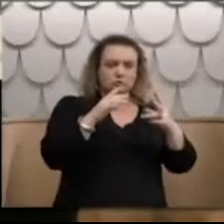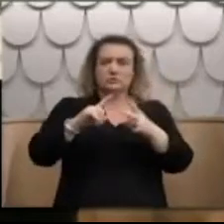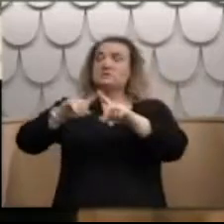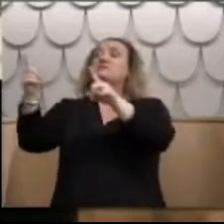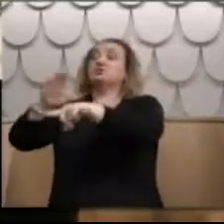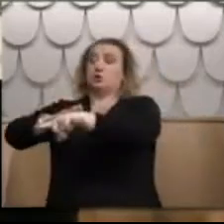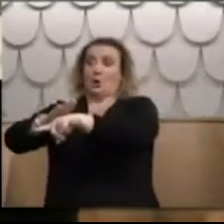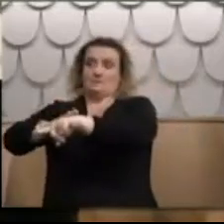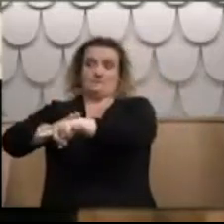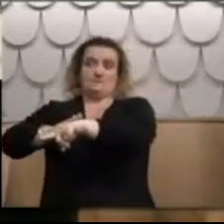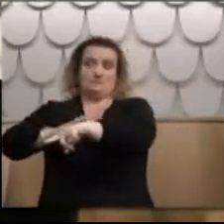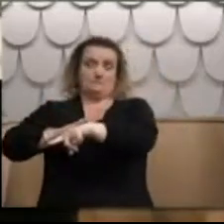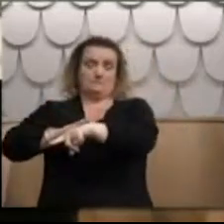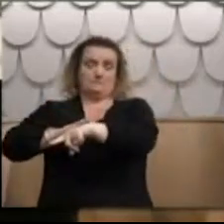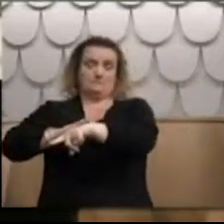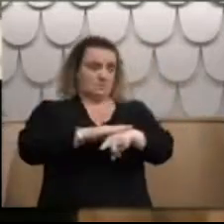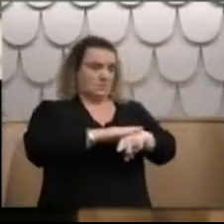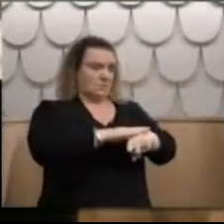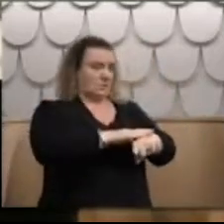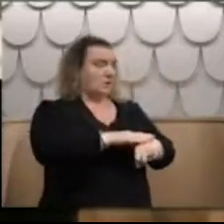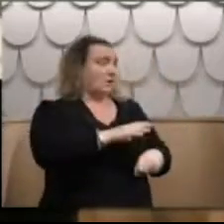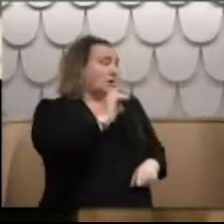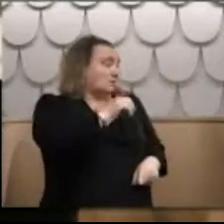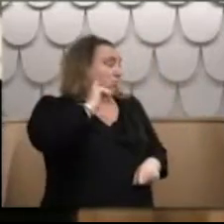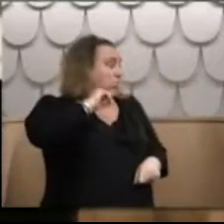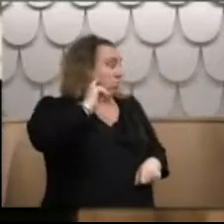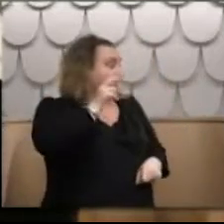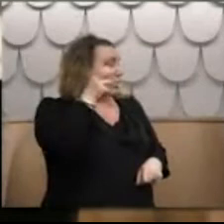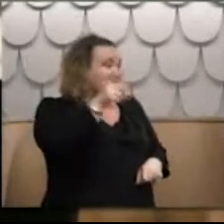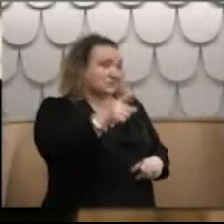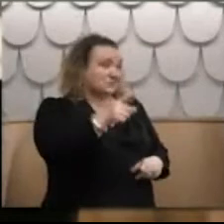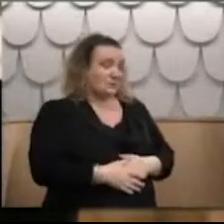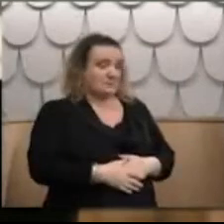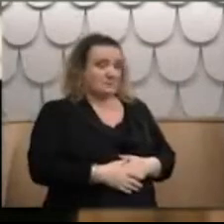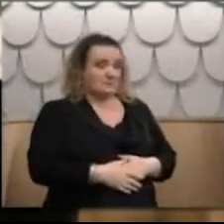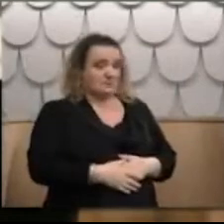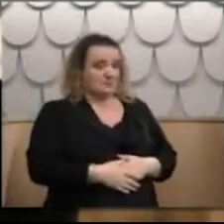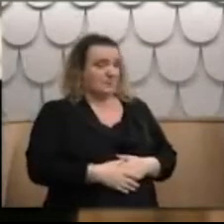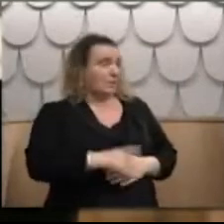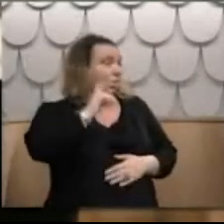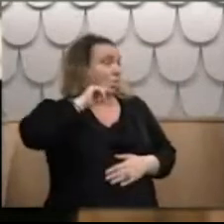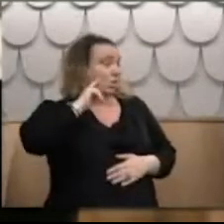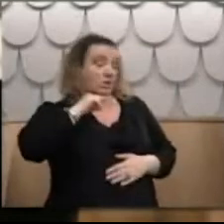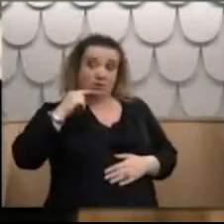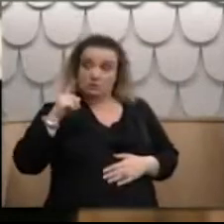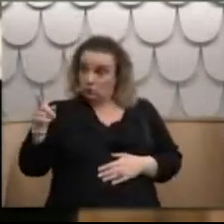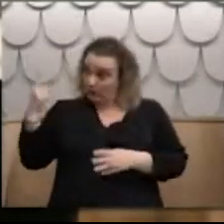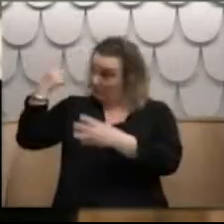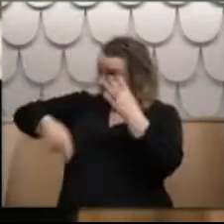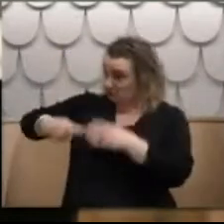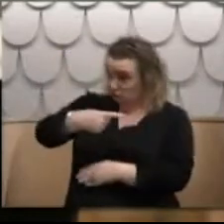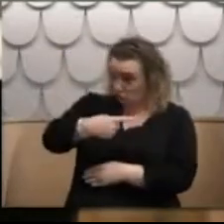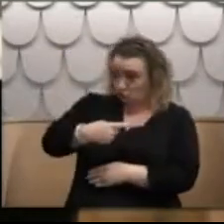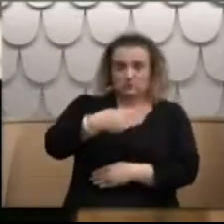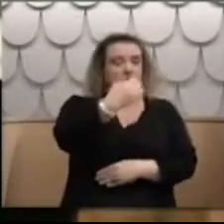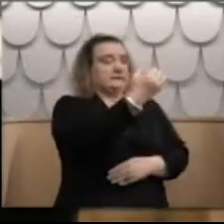different time. But I just had no ears. I just wouldn't listen to him. So it was for punishment? I think so,